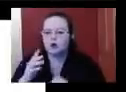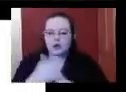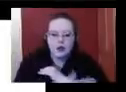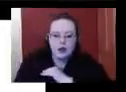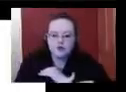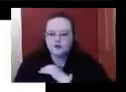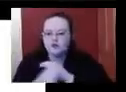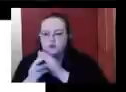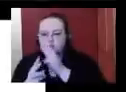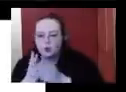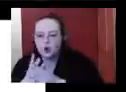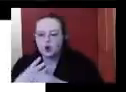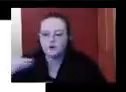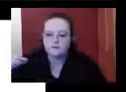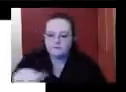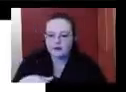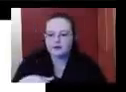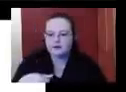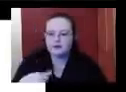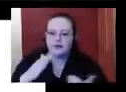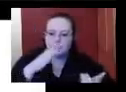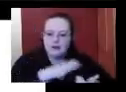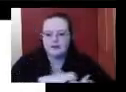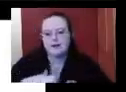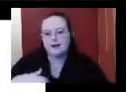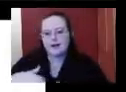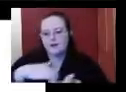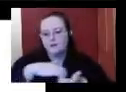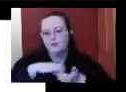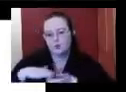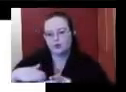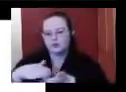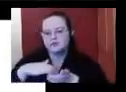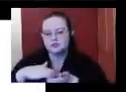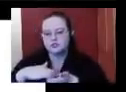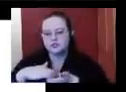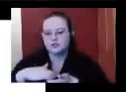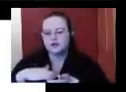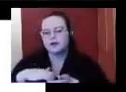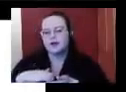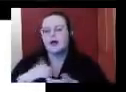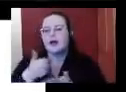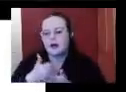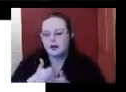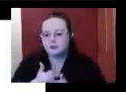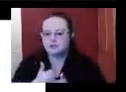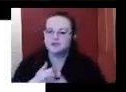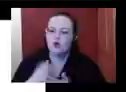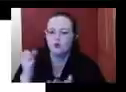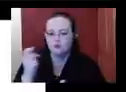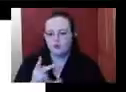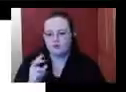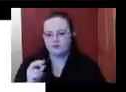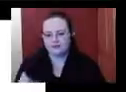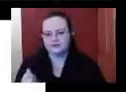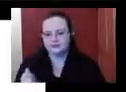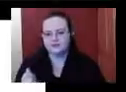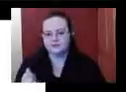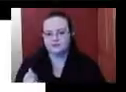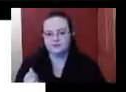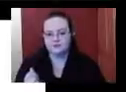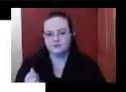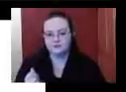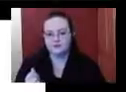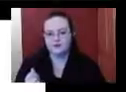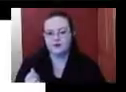collaboration and funding from around the world invested in this effort. Clinical trials also had quick access to a large pool